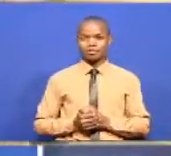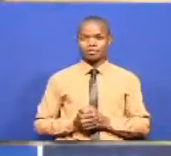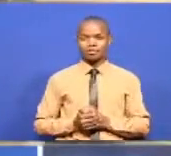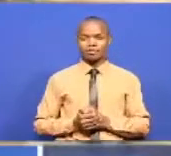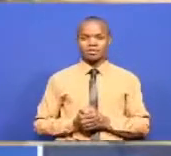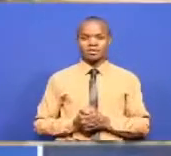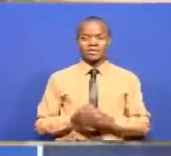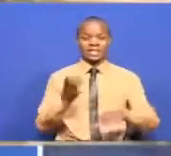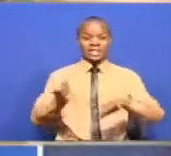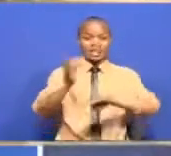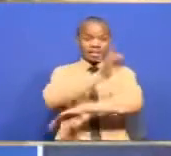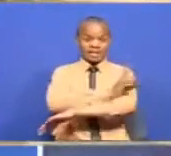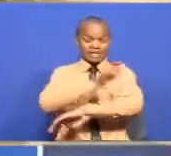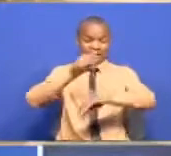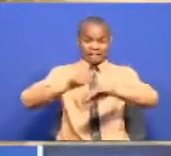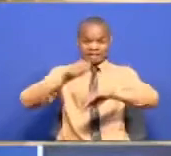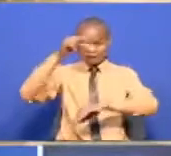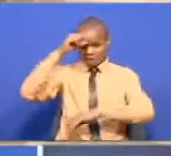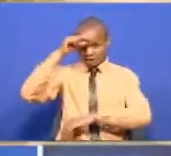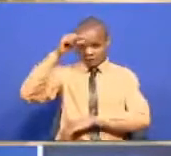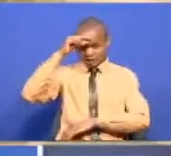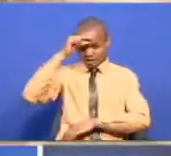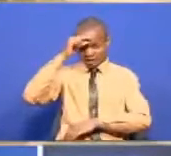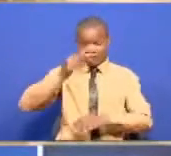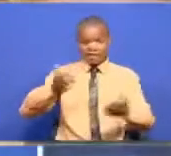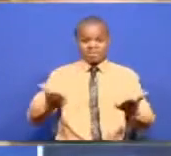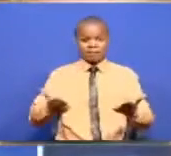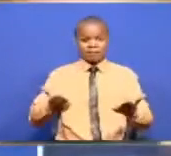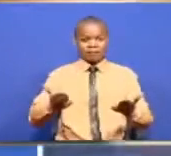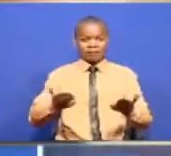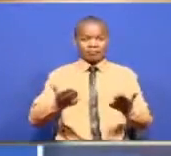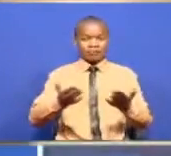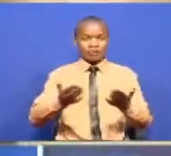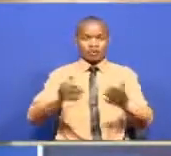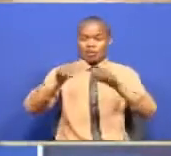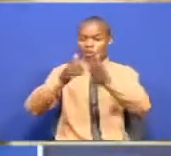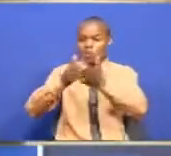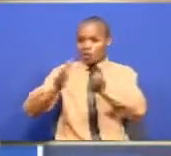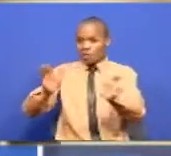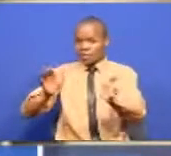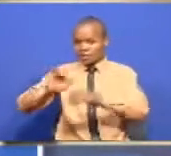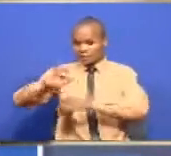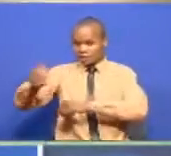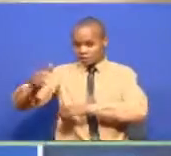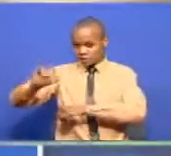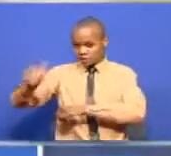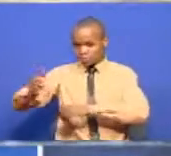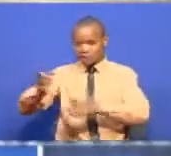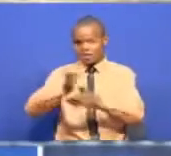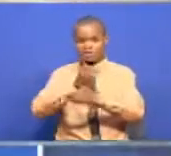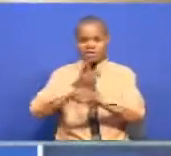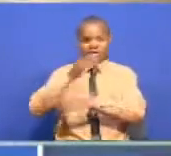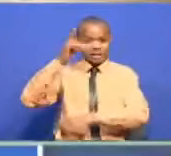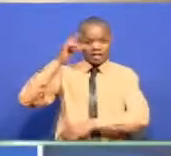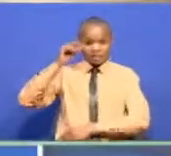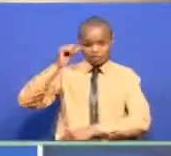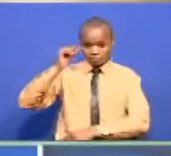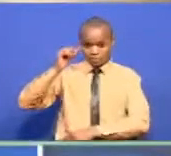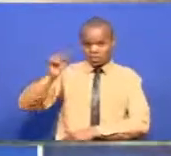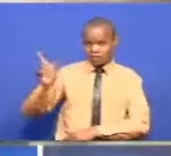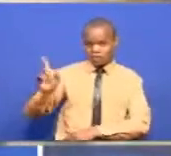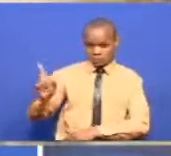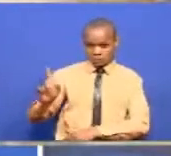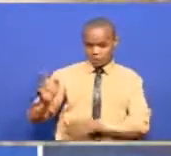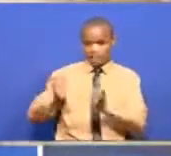Days after the government conditionally lifted the ban of movement in and out of Nairobi, Mombasa and Mandera counties,